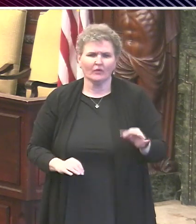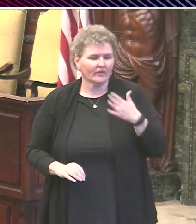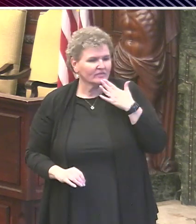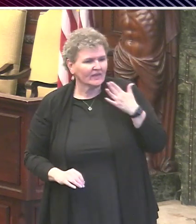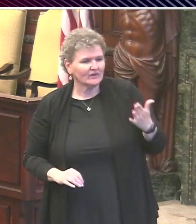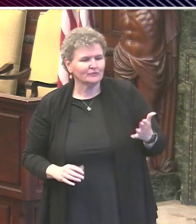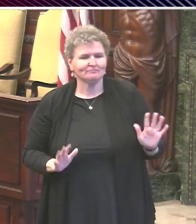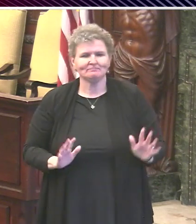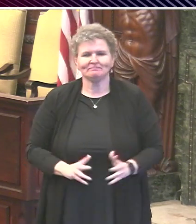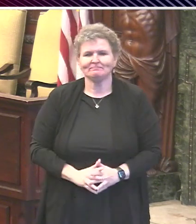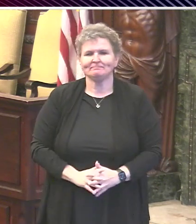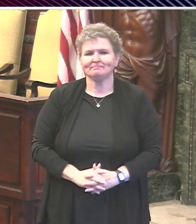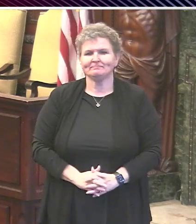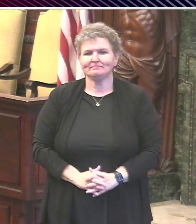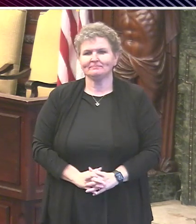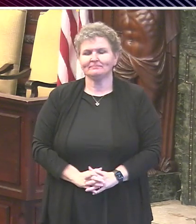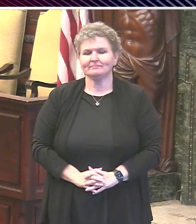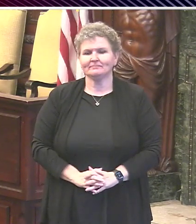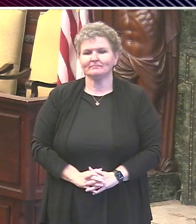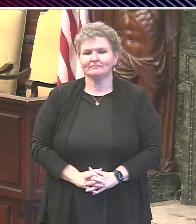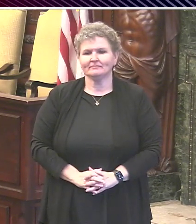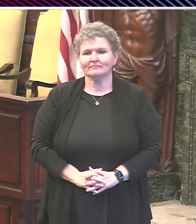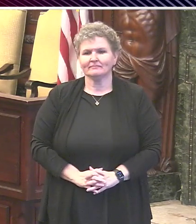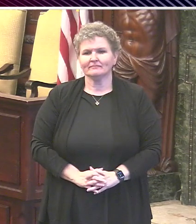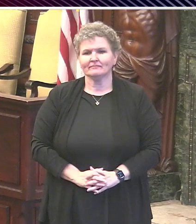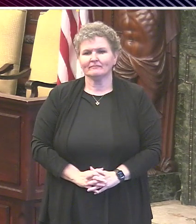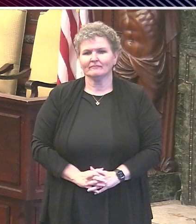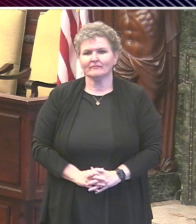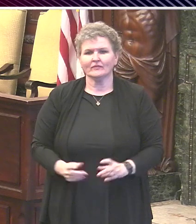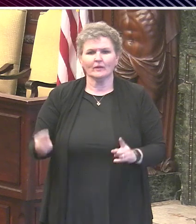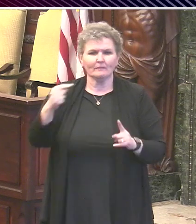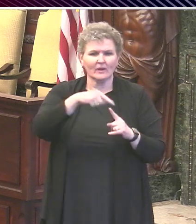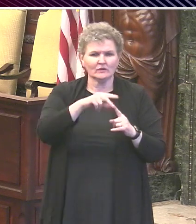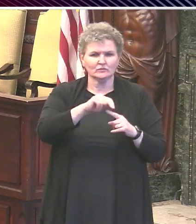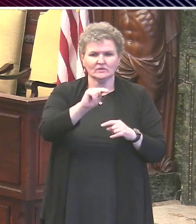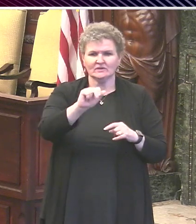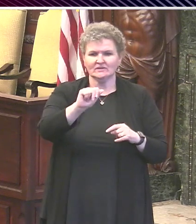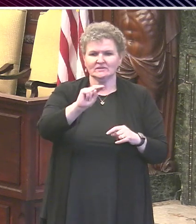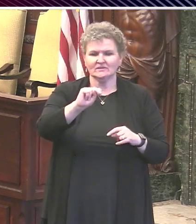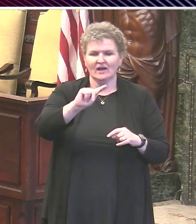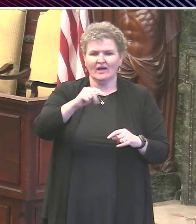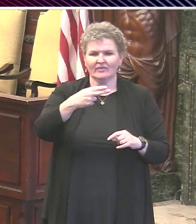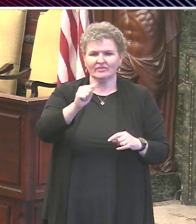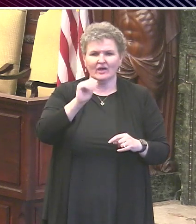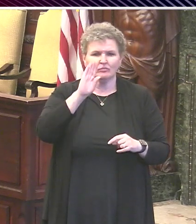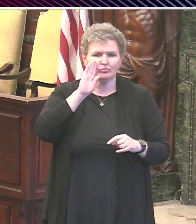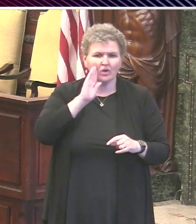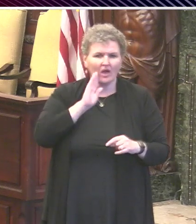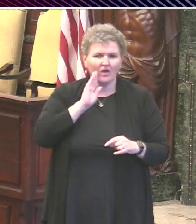Okay, great. Thank you. Back to Natasha Brown with CBS 3.